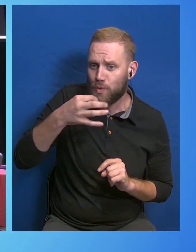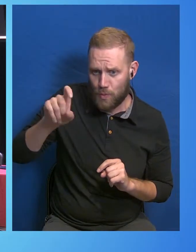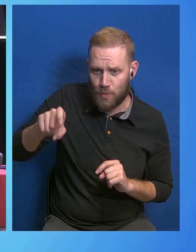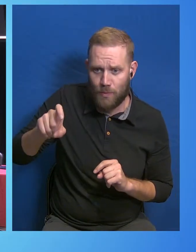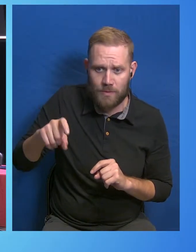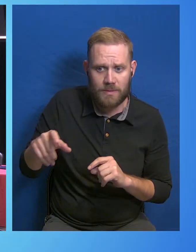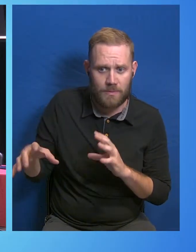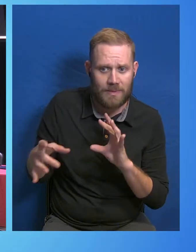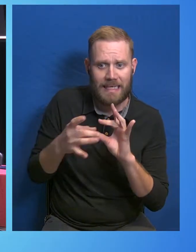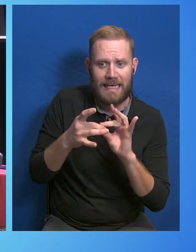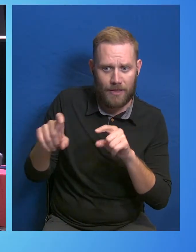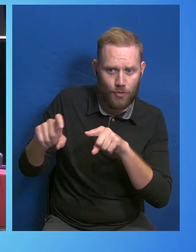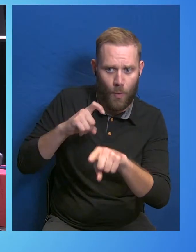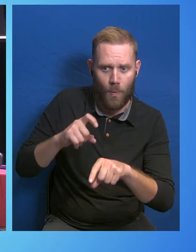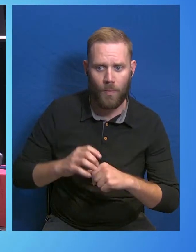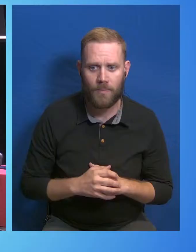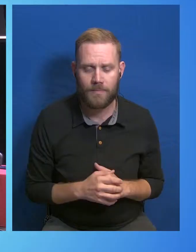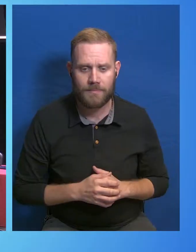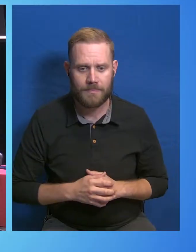Okay.